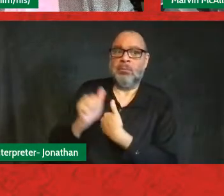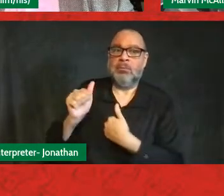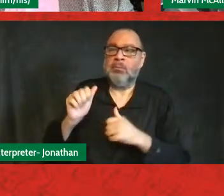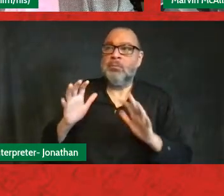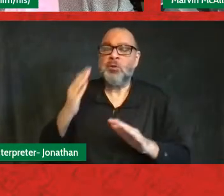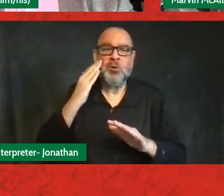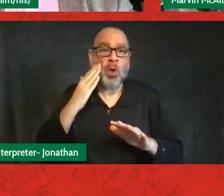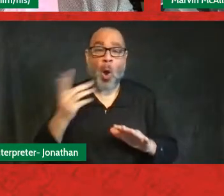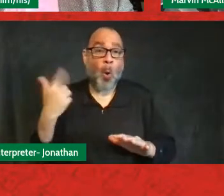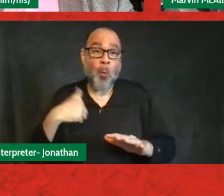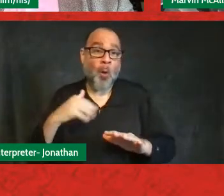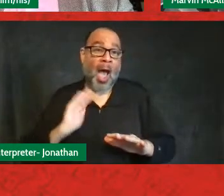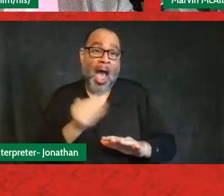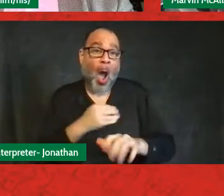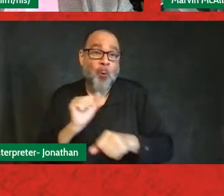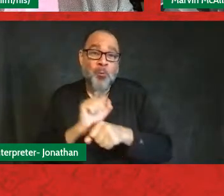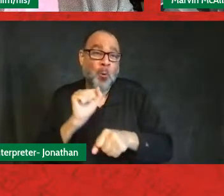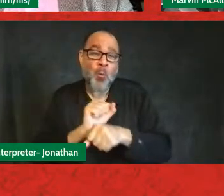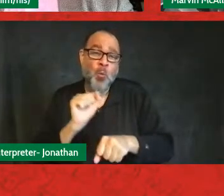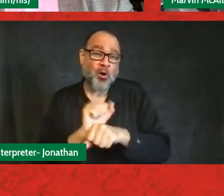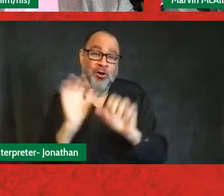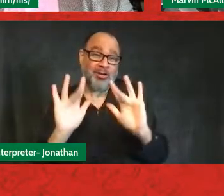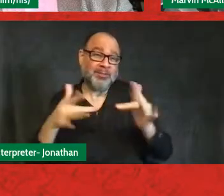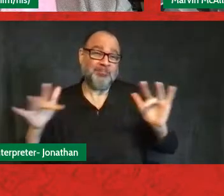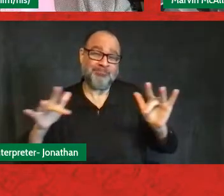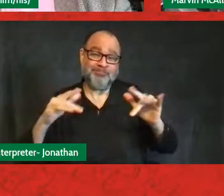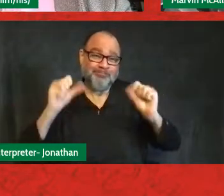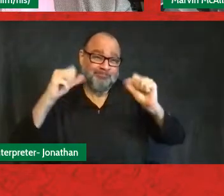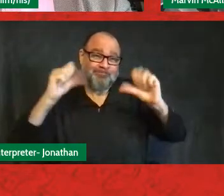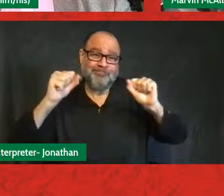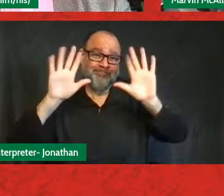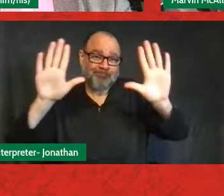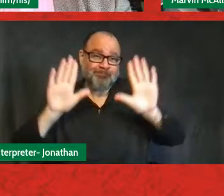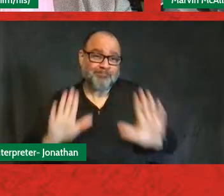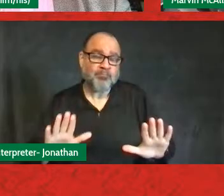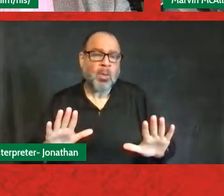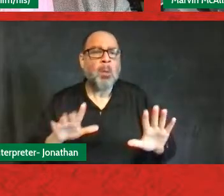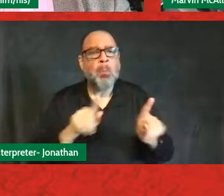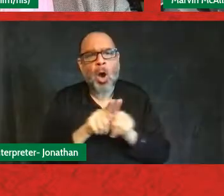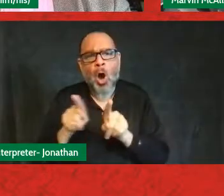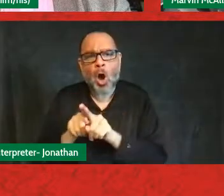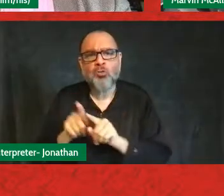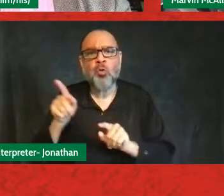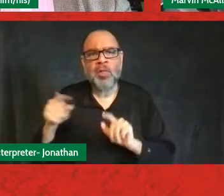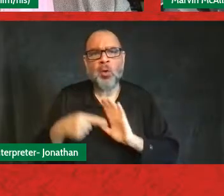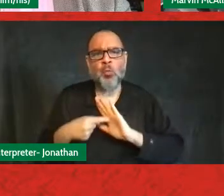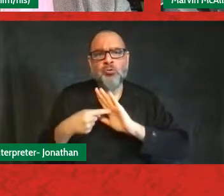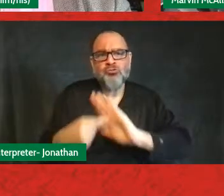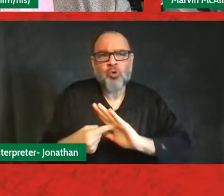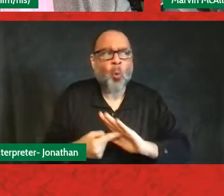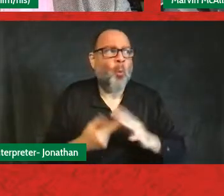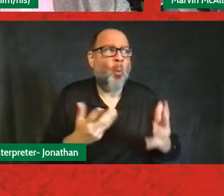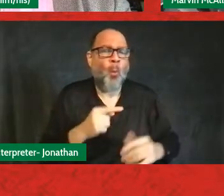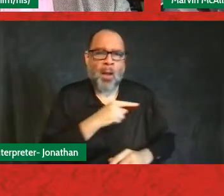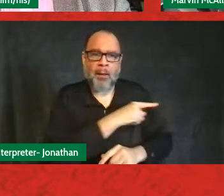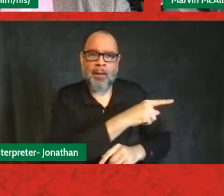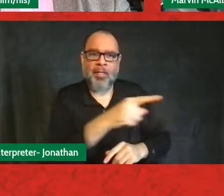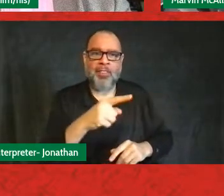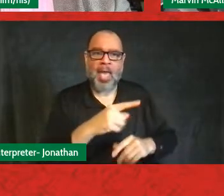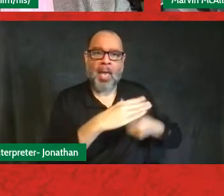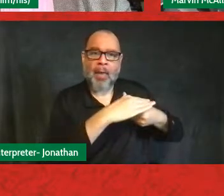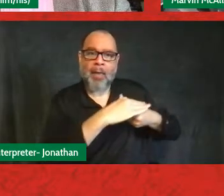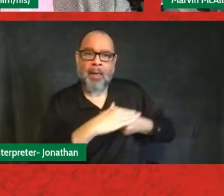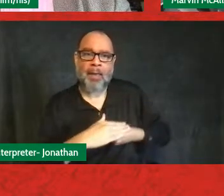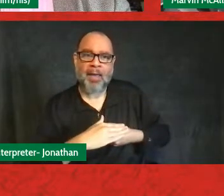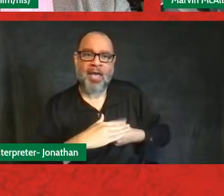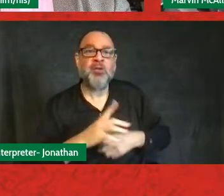the ways in which they were showing the kind of the more oppressive forces themselves. That's the danger. Is actually, it's not us. It's